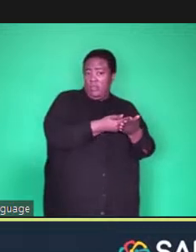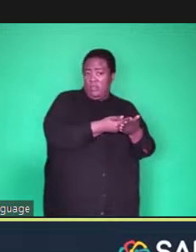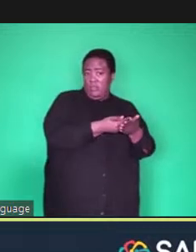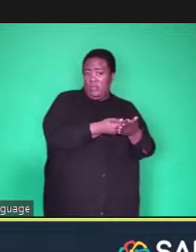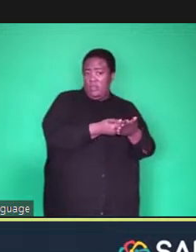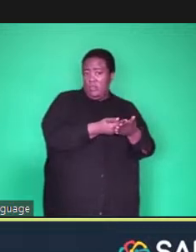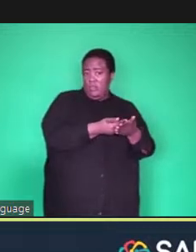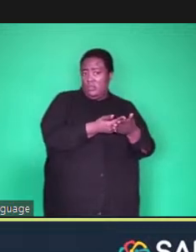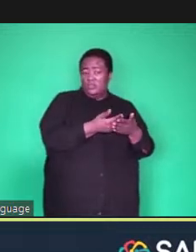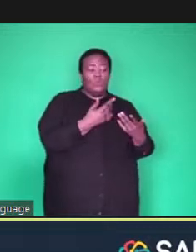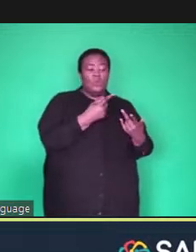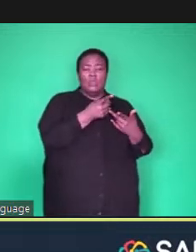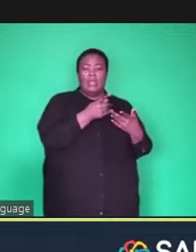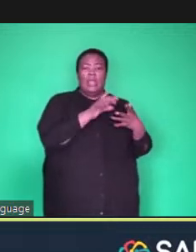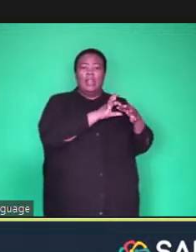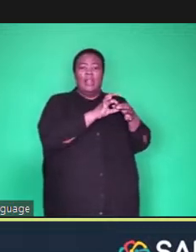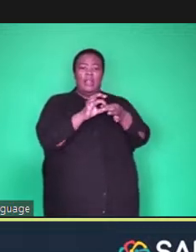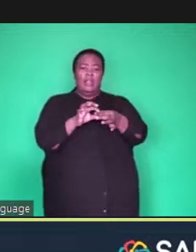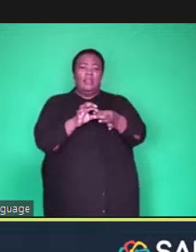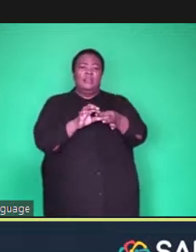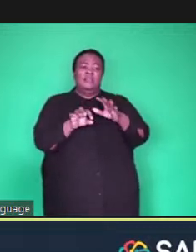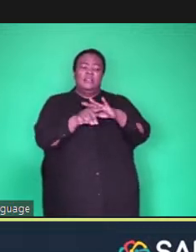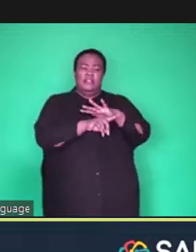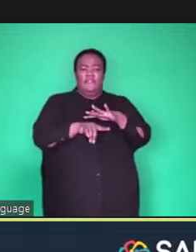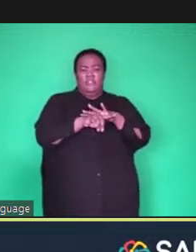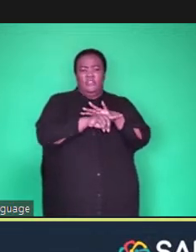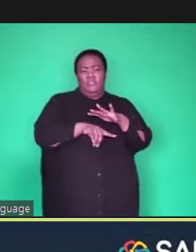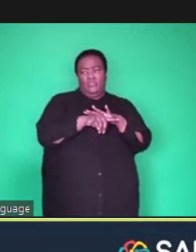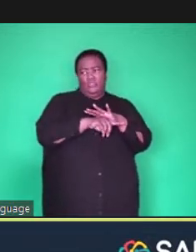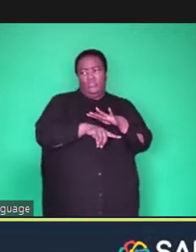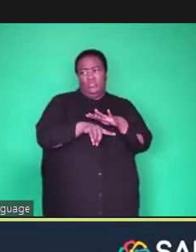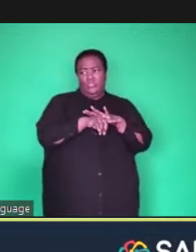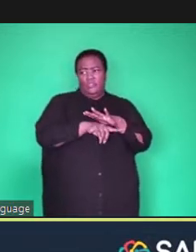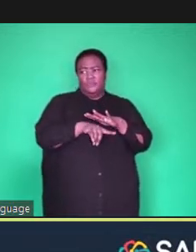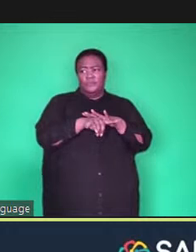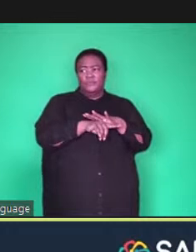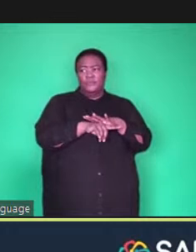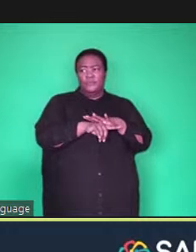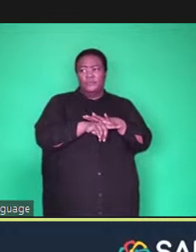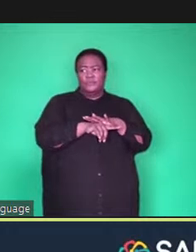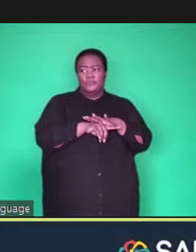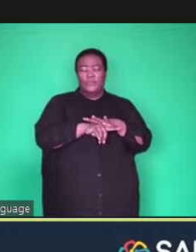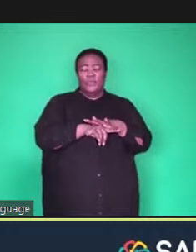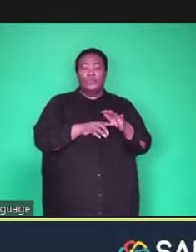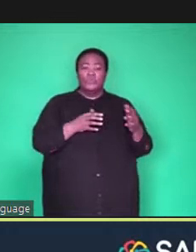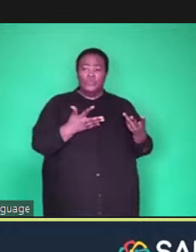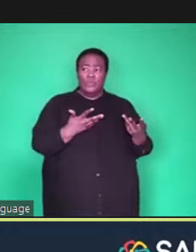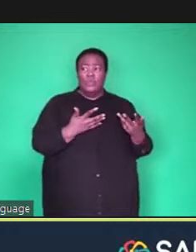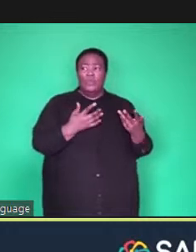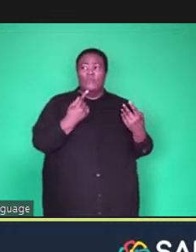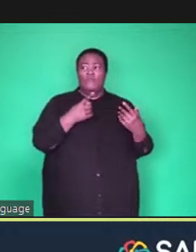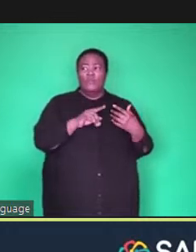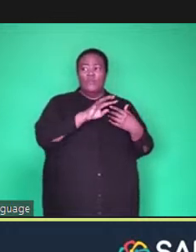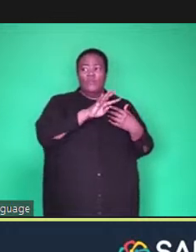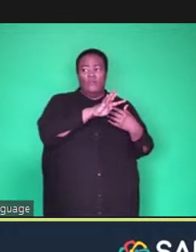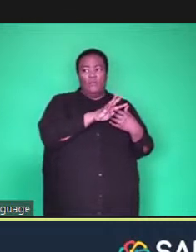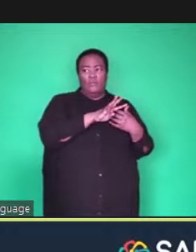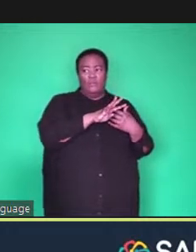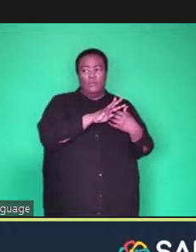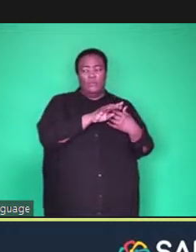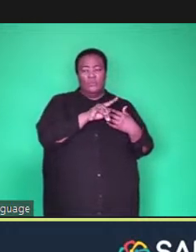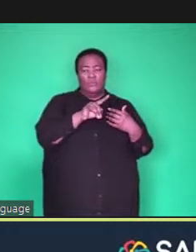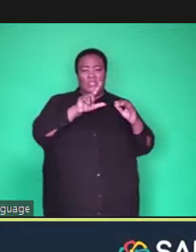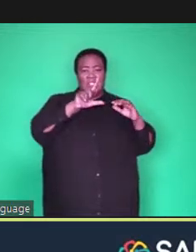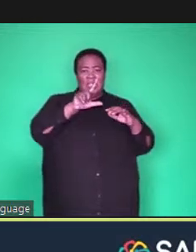able to meet this definition that for the 4 out of the last 7 nights they were there. Now with this, in the 2011